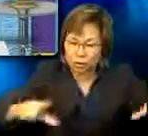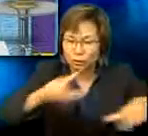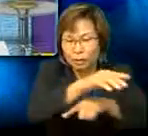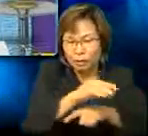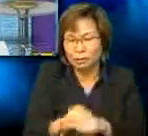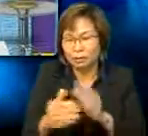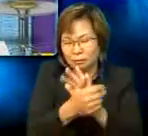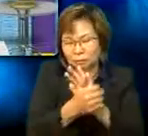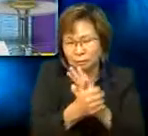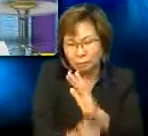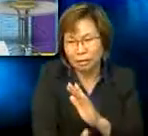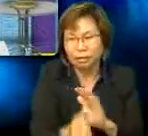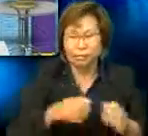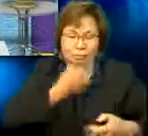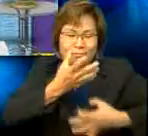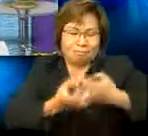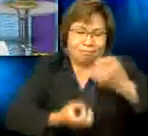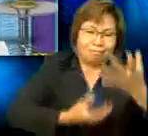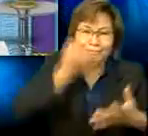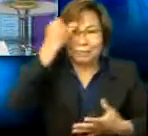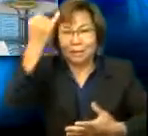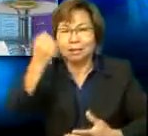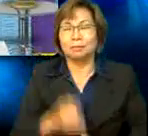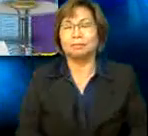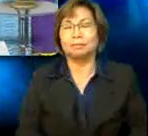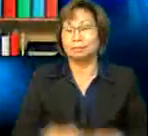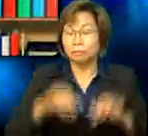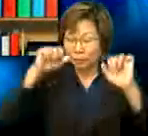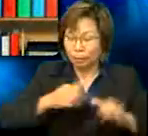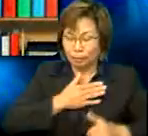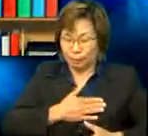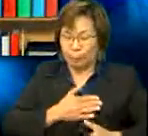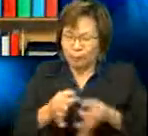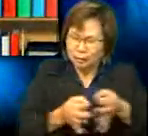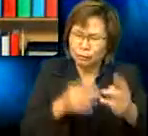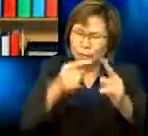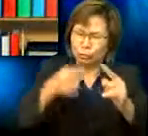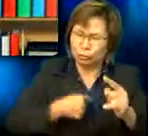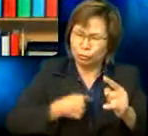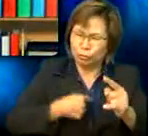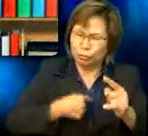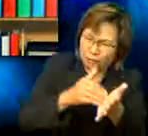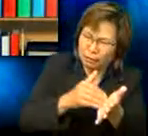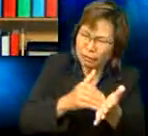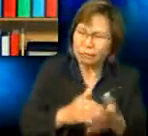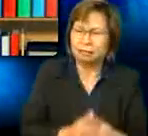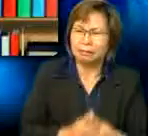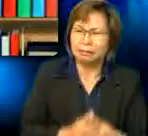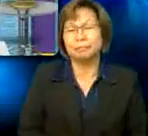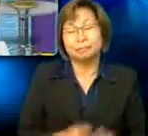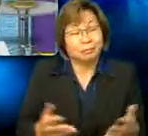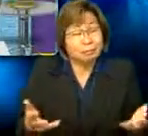language, and the ability to express ideas. Can you please explain that to me